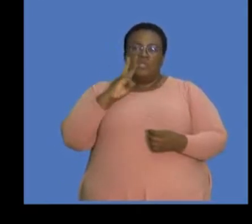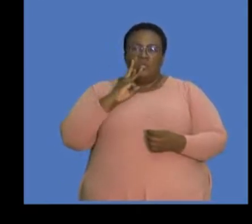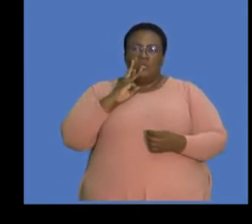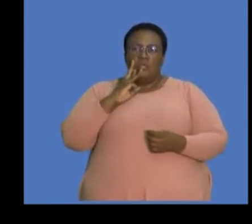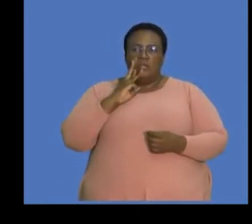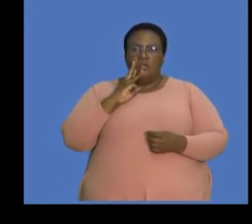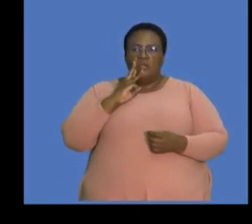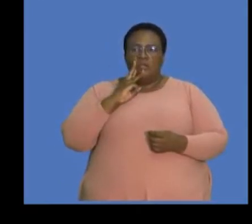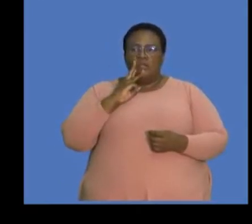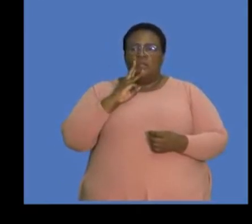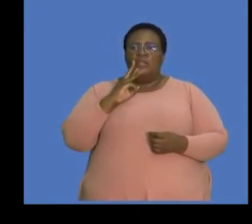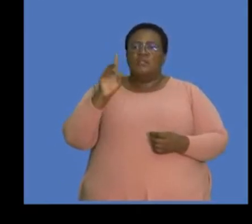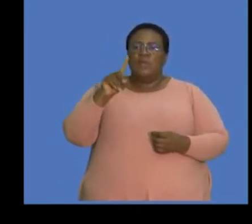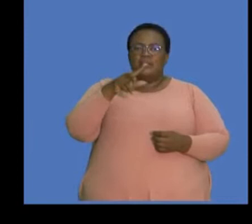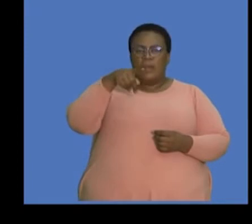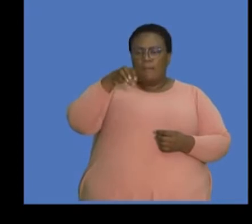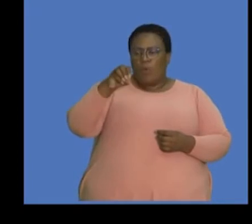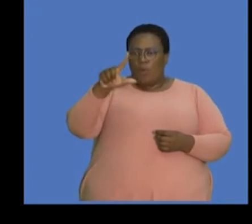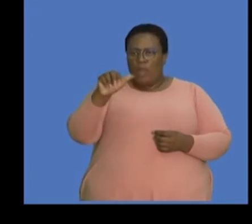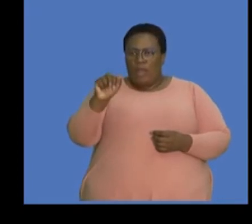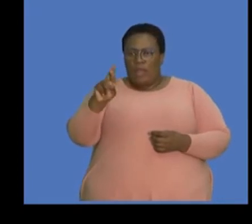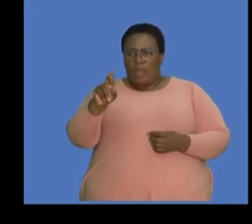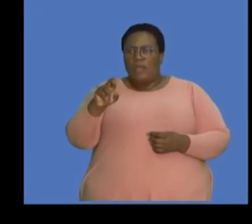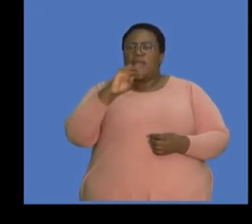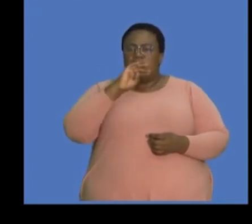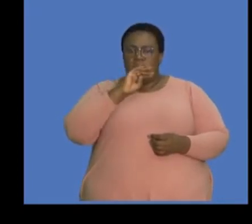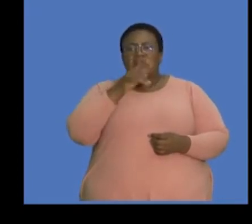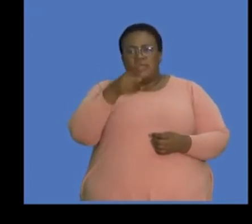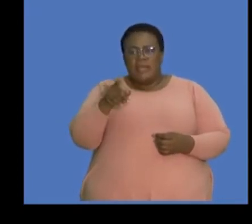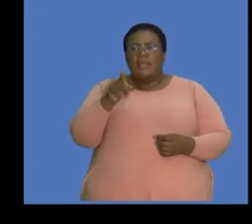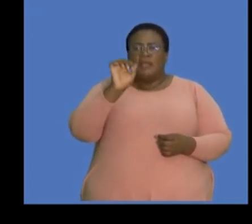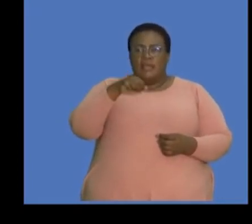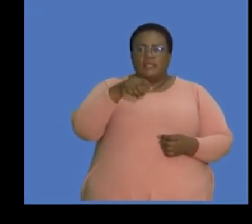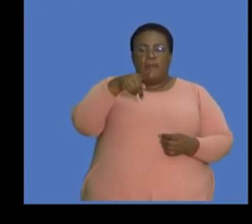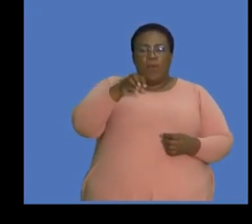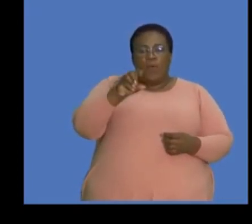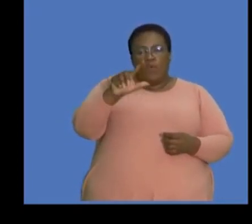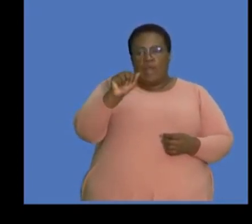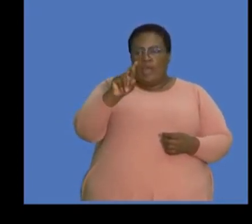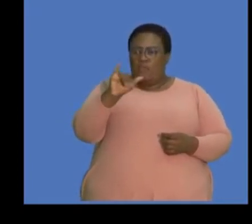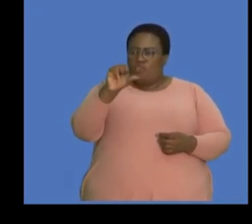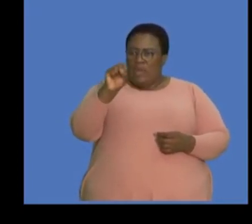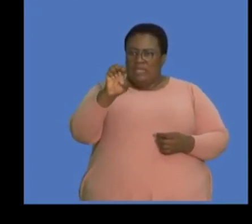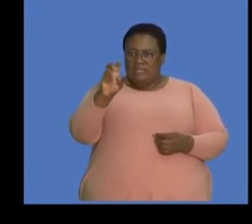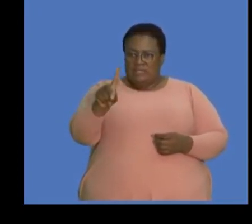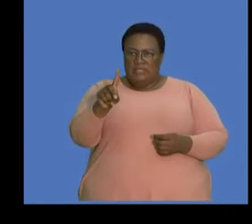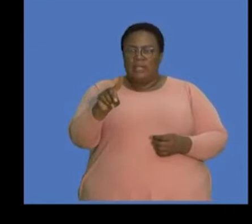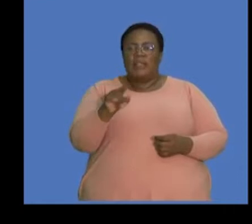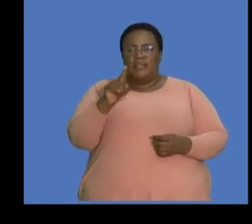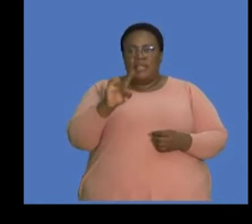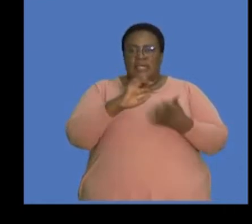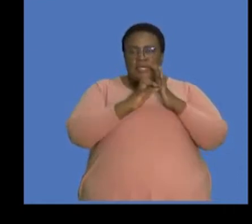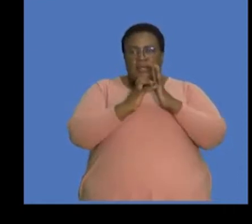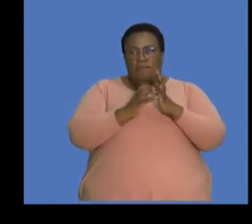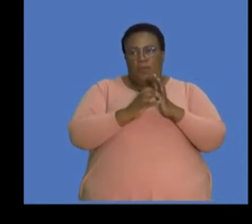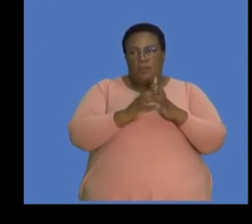water molecules, okay? Water molecules are polar. It means they are actually polarized. This is one perfect example of